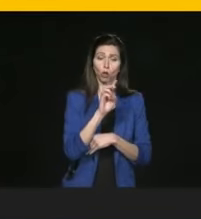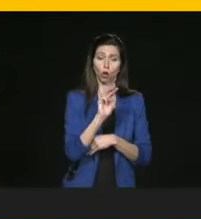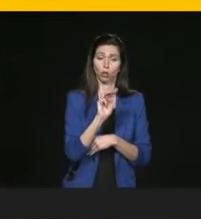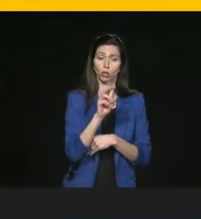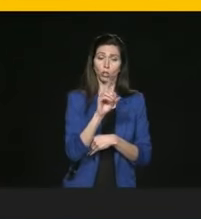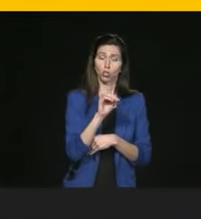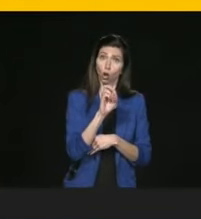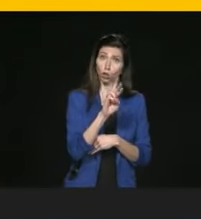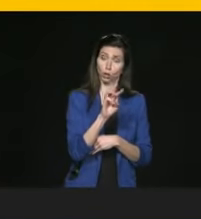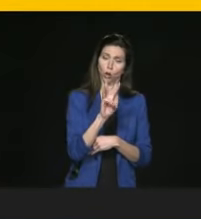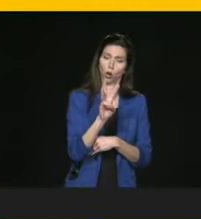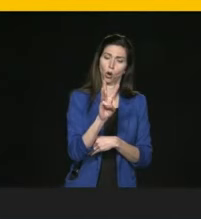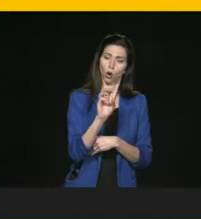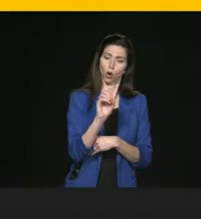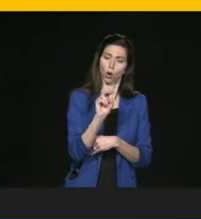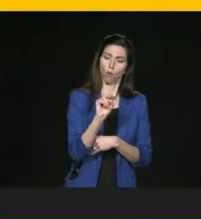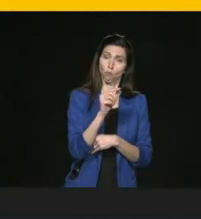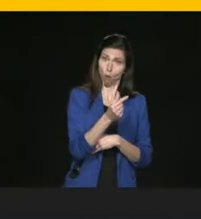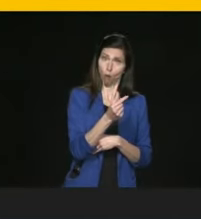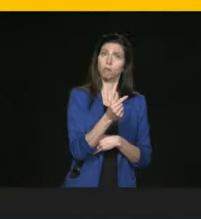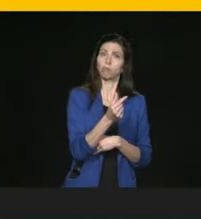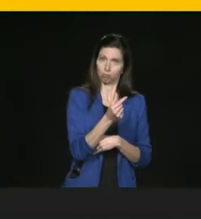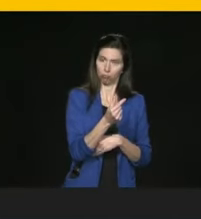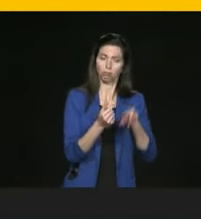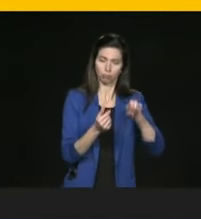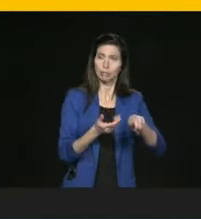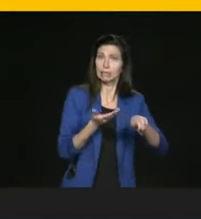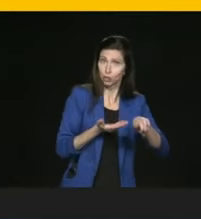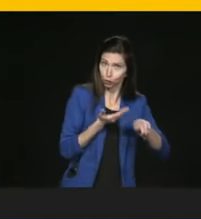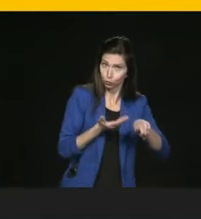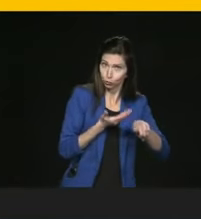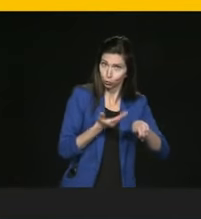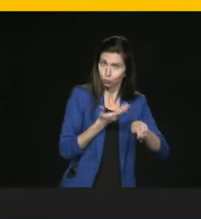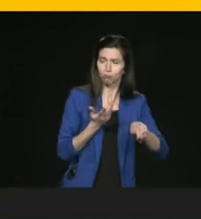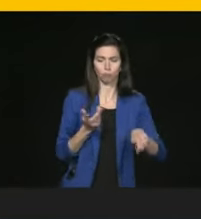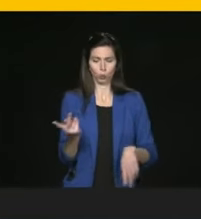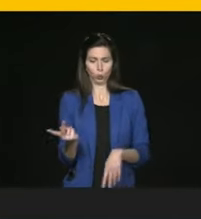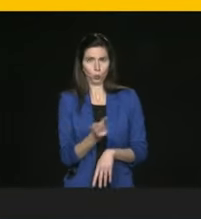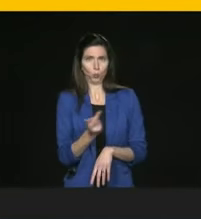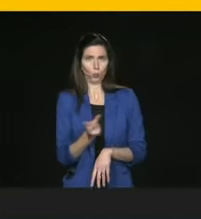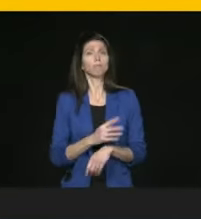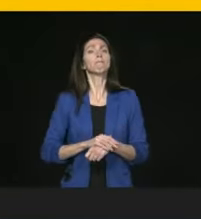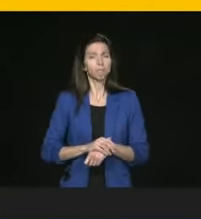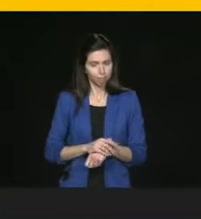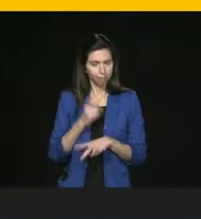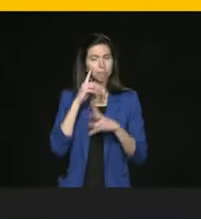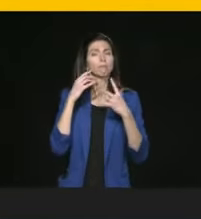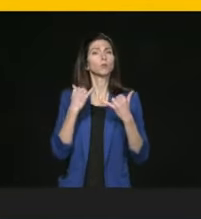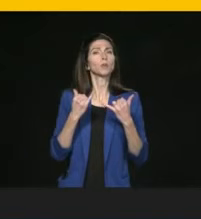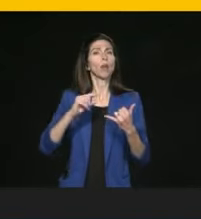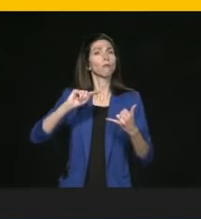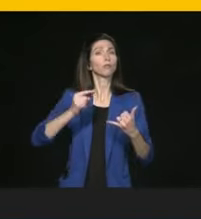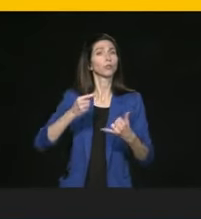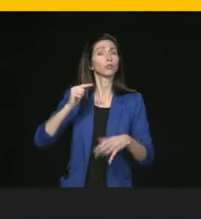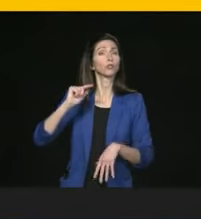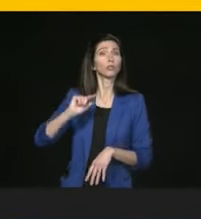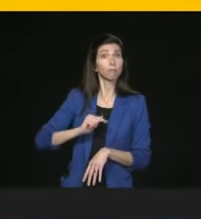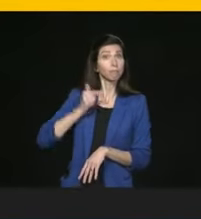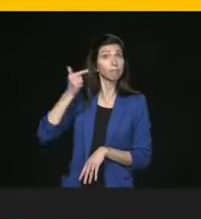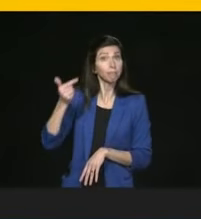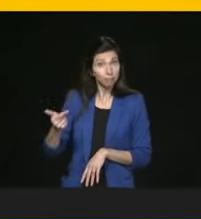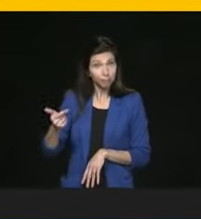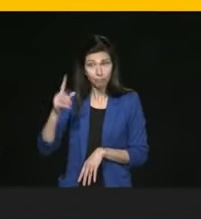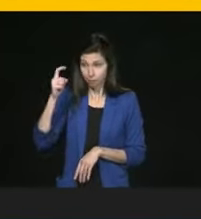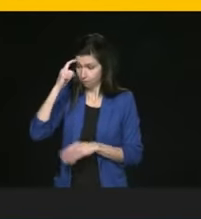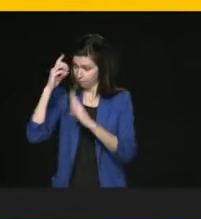Services, and of Dr. Wong. So I would first turn to Minister Miller, to Mark, and then to Dr. Wong.